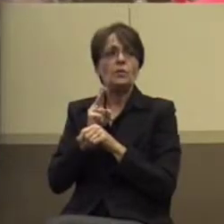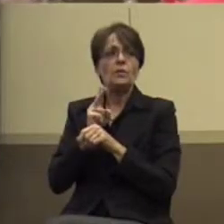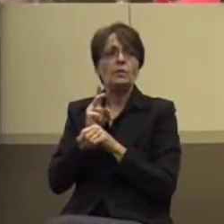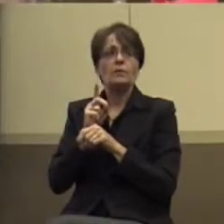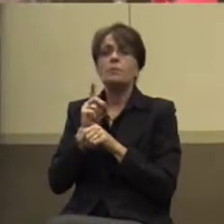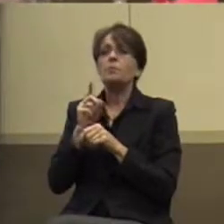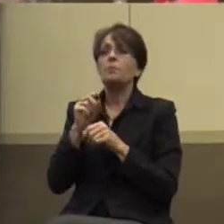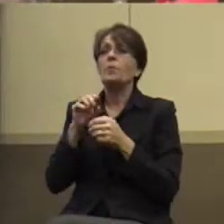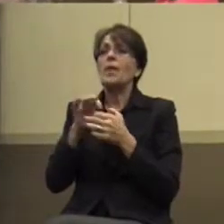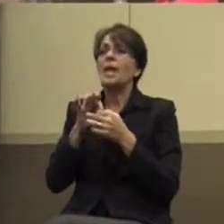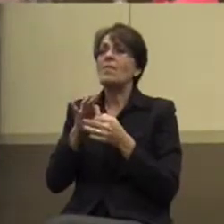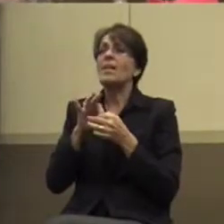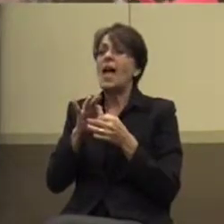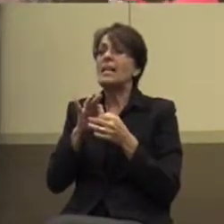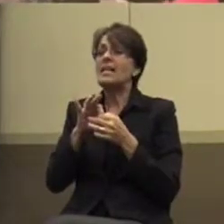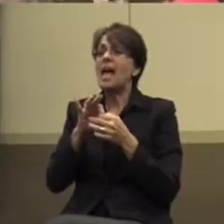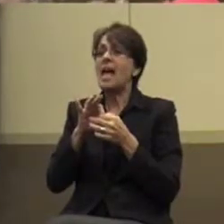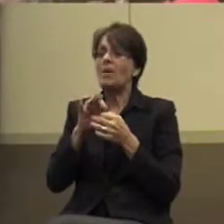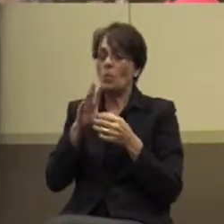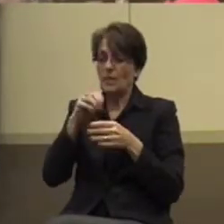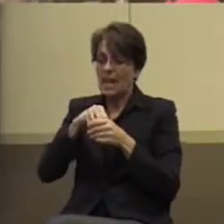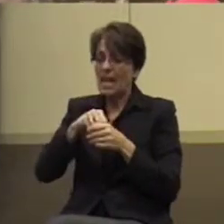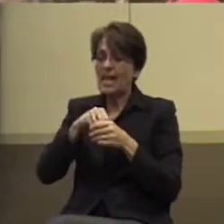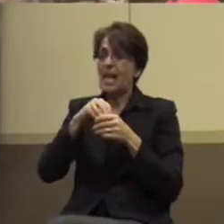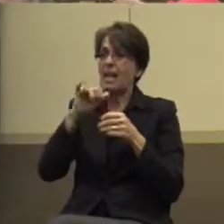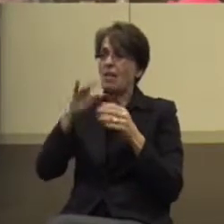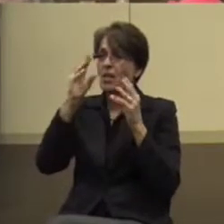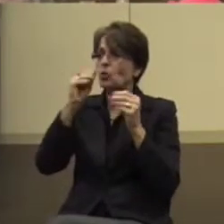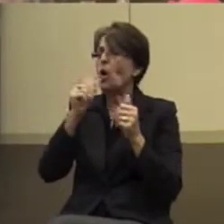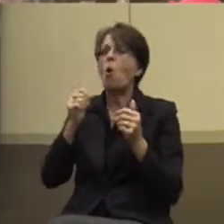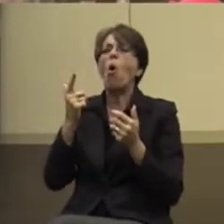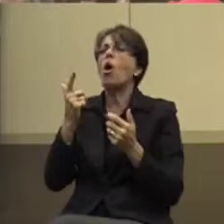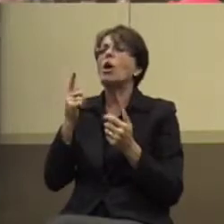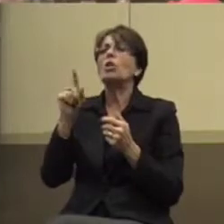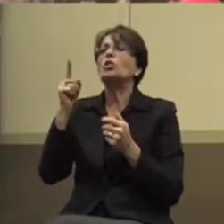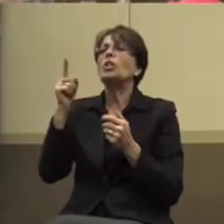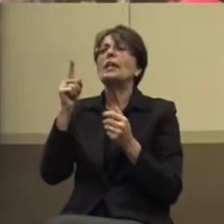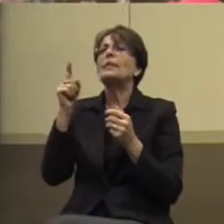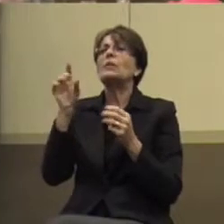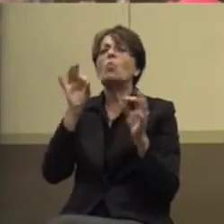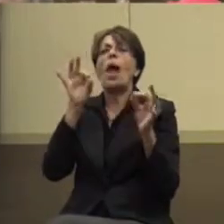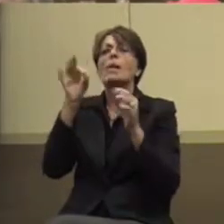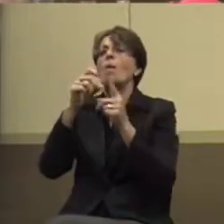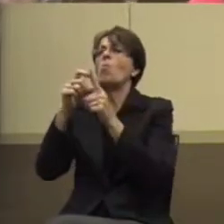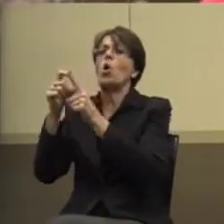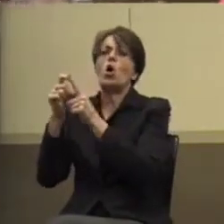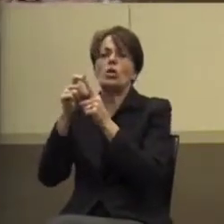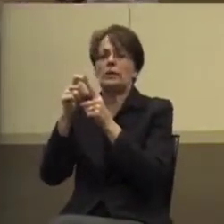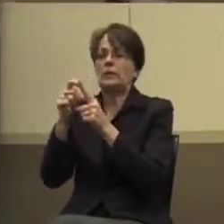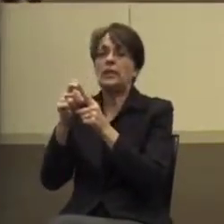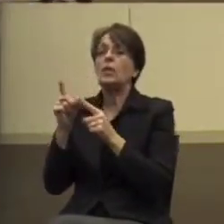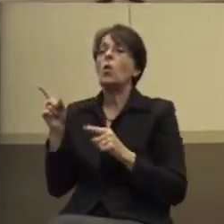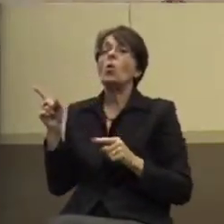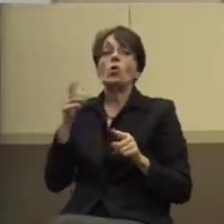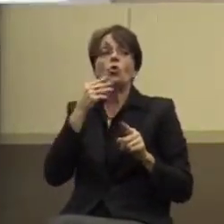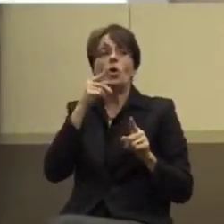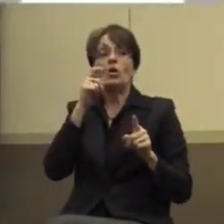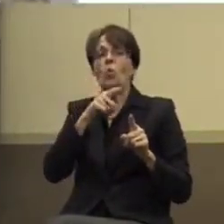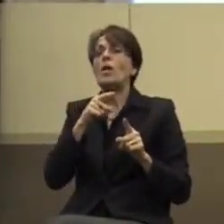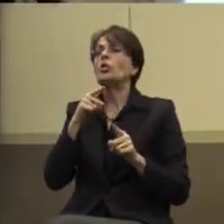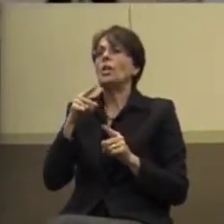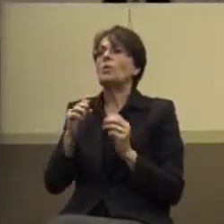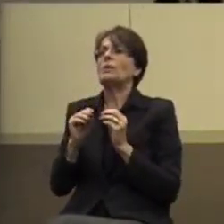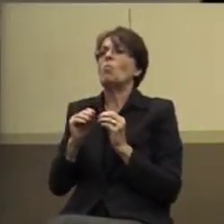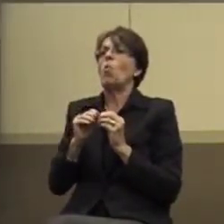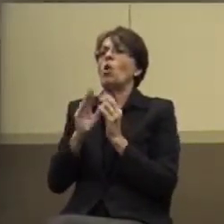in the content of the instruction, or was that just random words she was... Another good question. Yeah, that was more to, it was